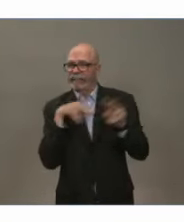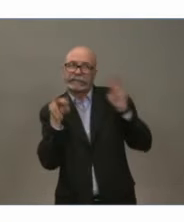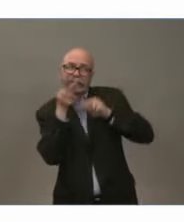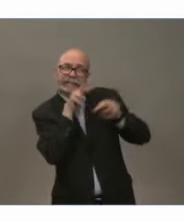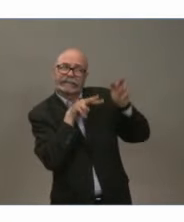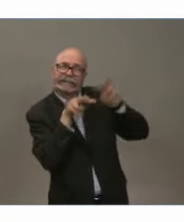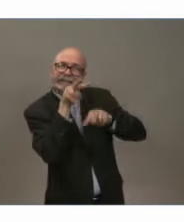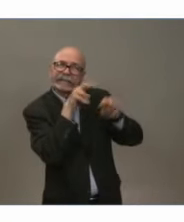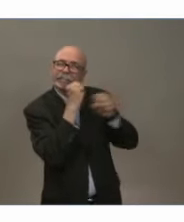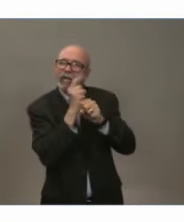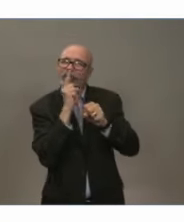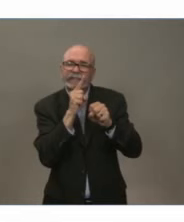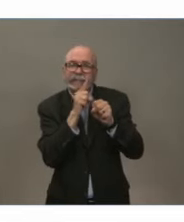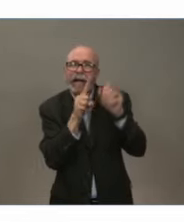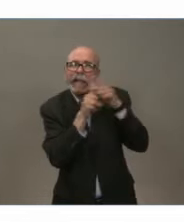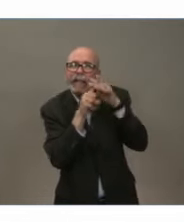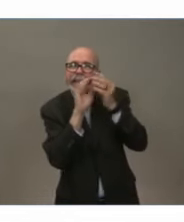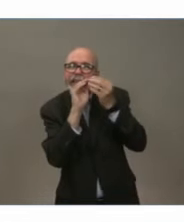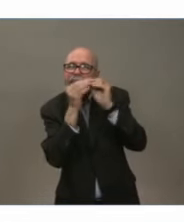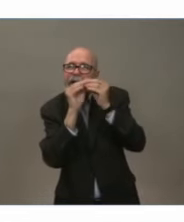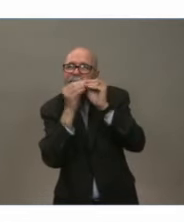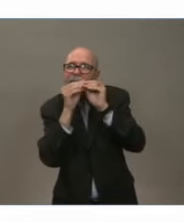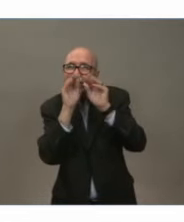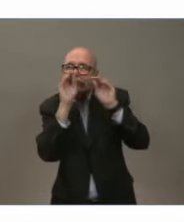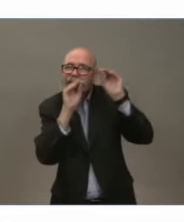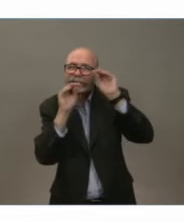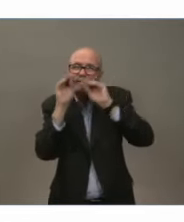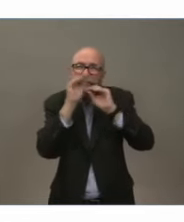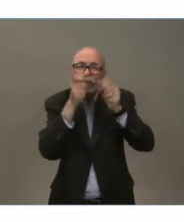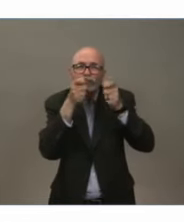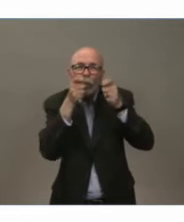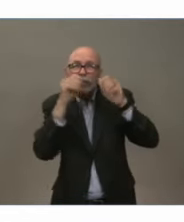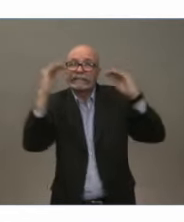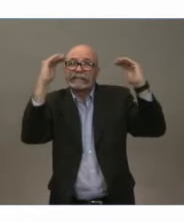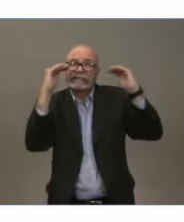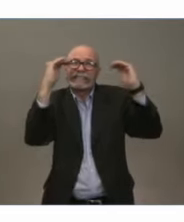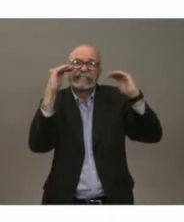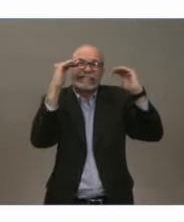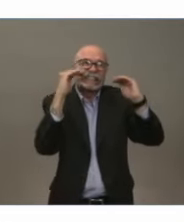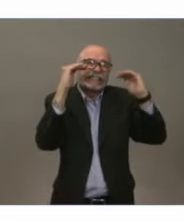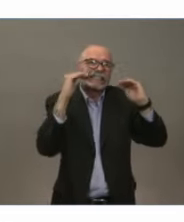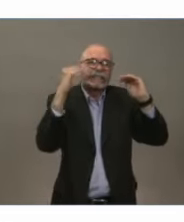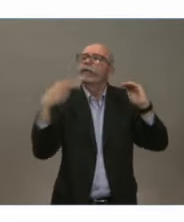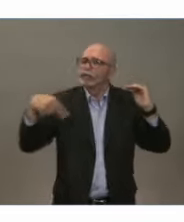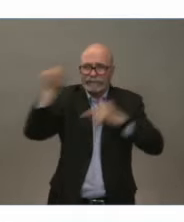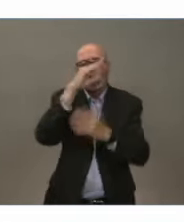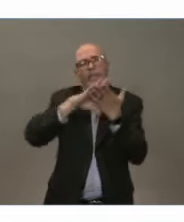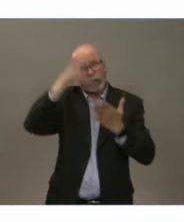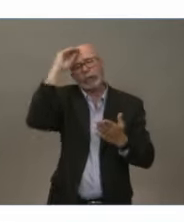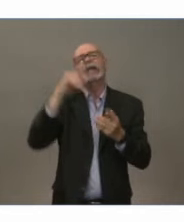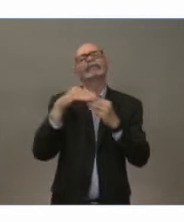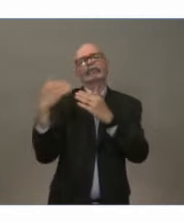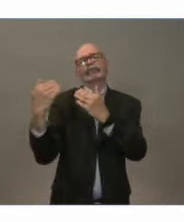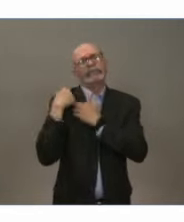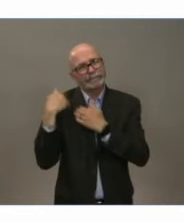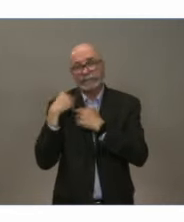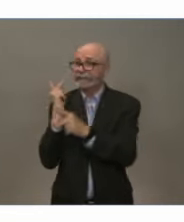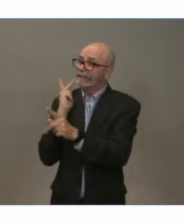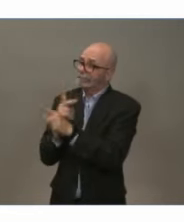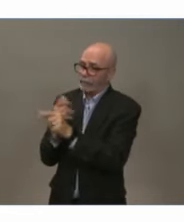numbers. This is in our hands, so we have to continue to follow the protocols. Wash our hands,